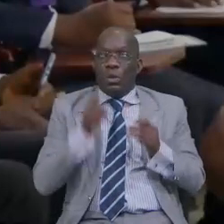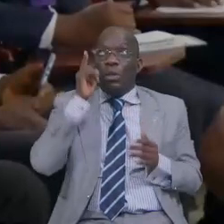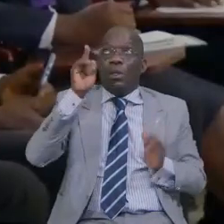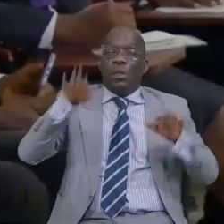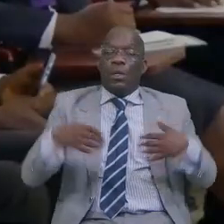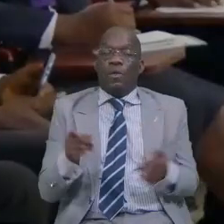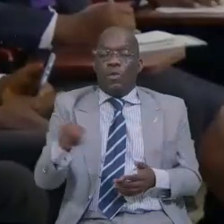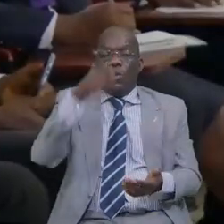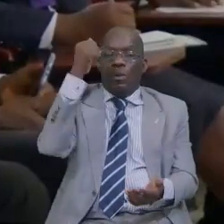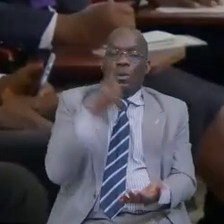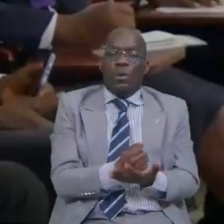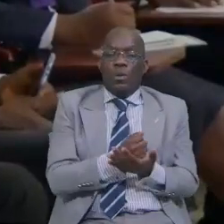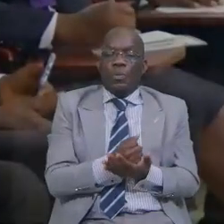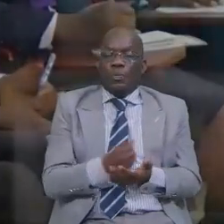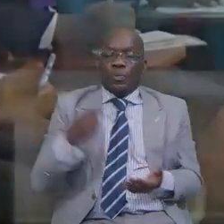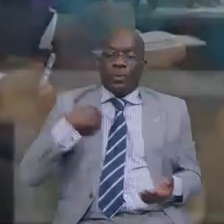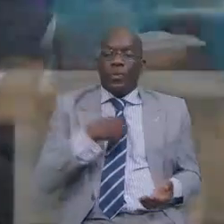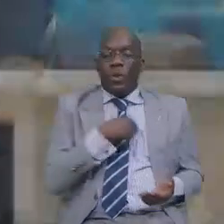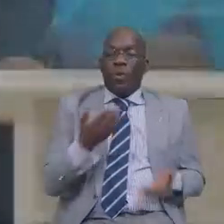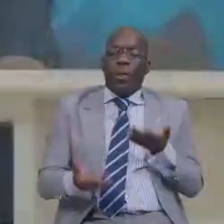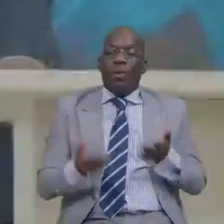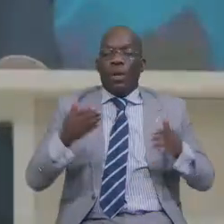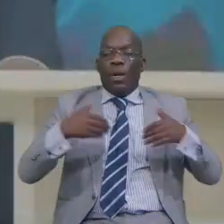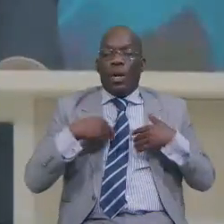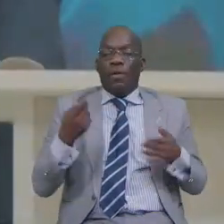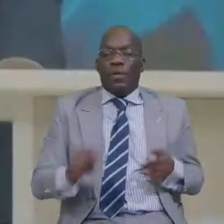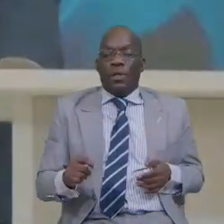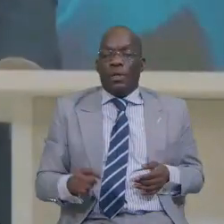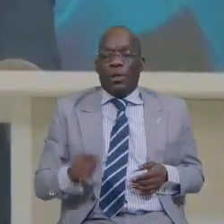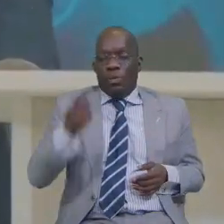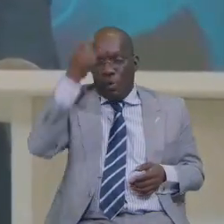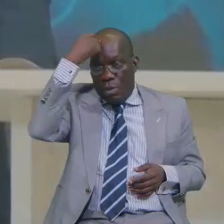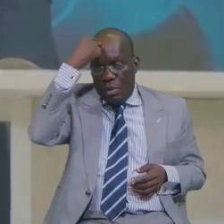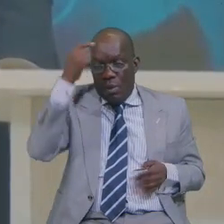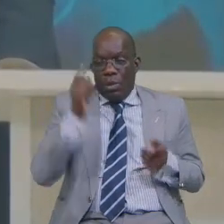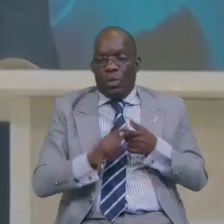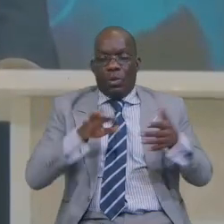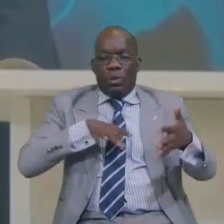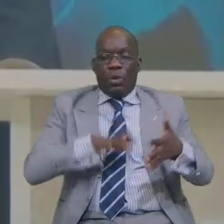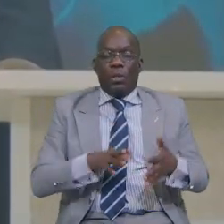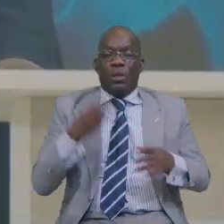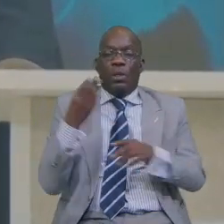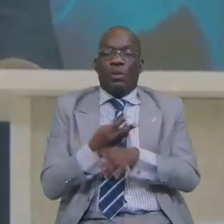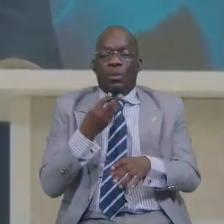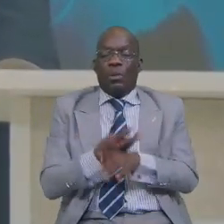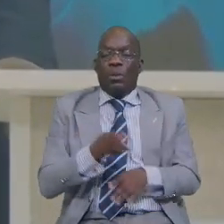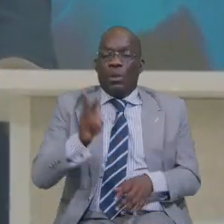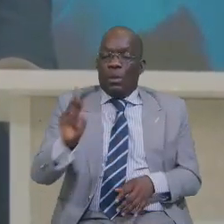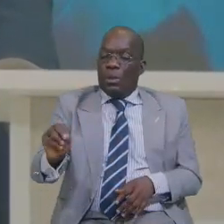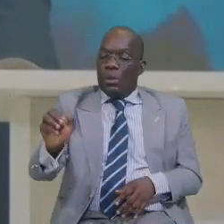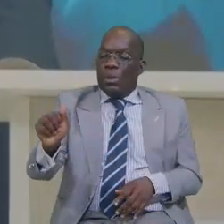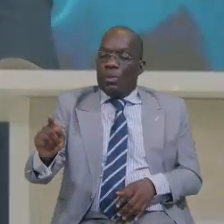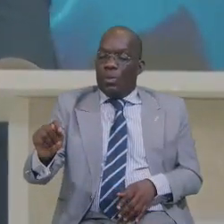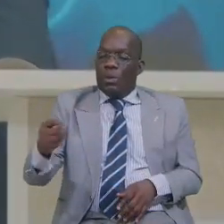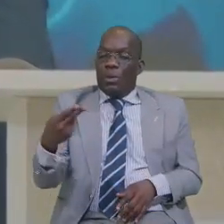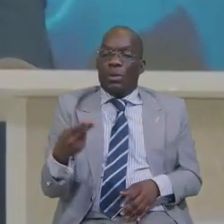We may have the brain to study mathematics, but we don't exercise that, and